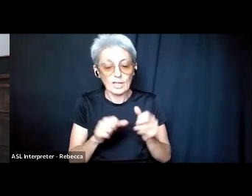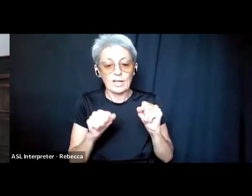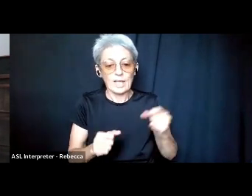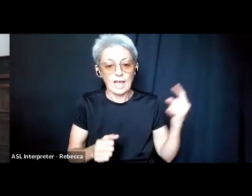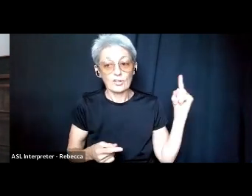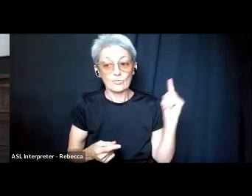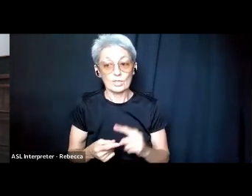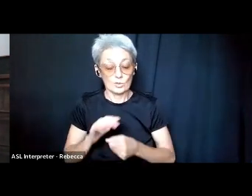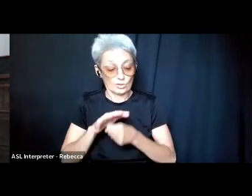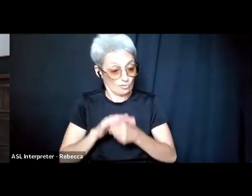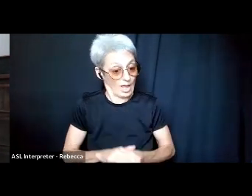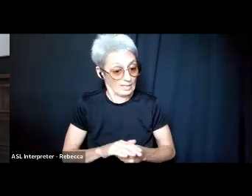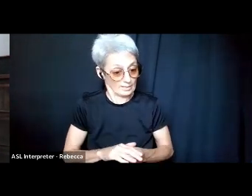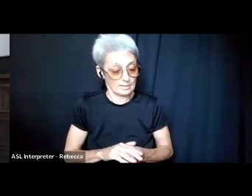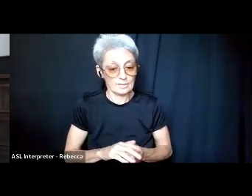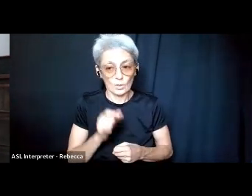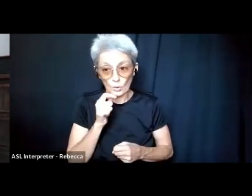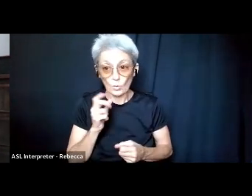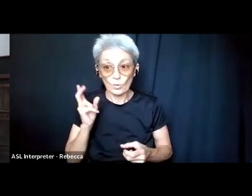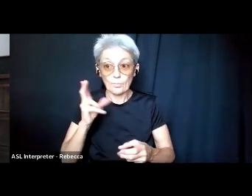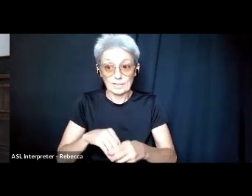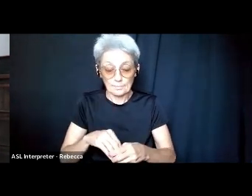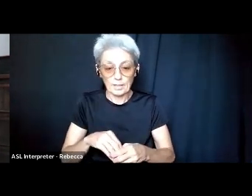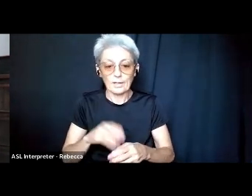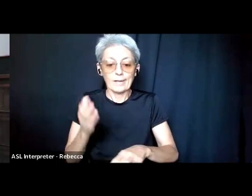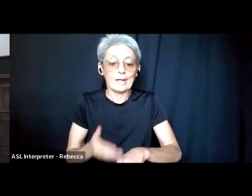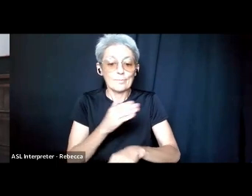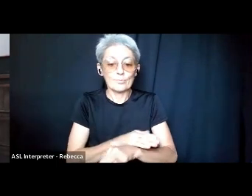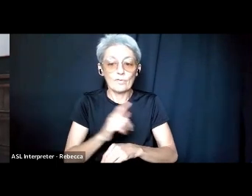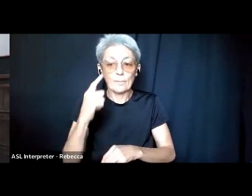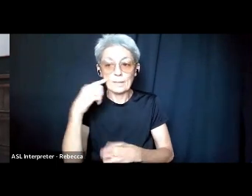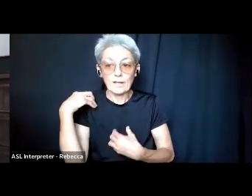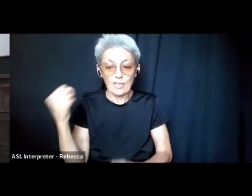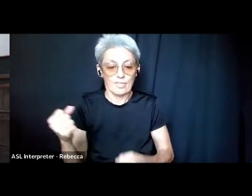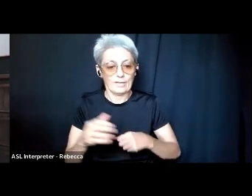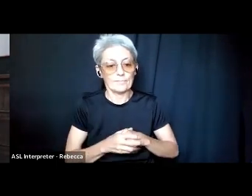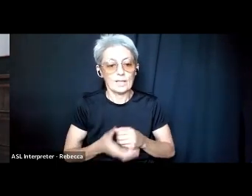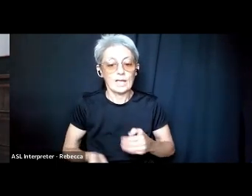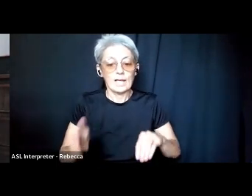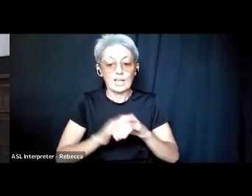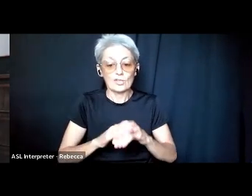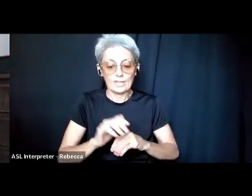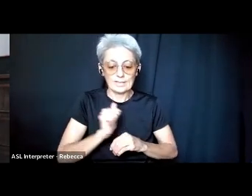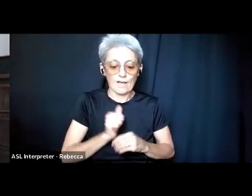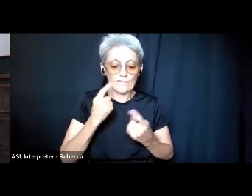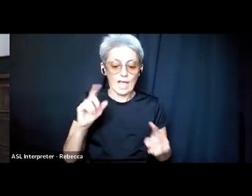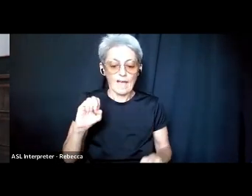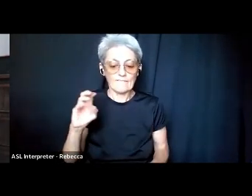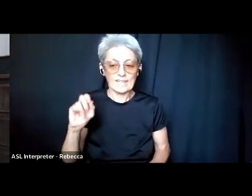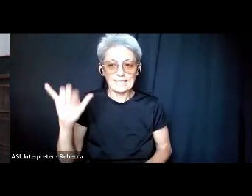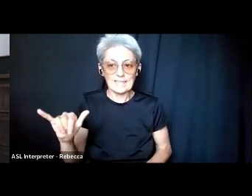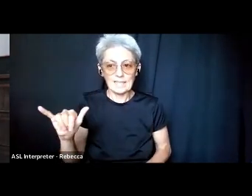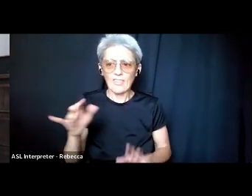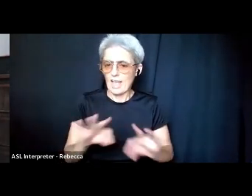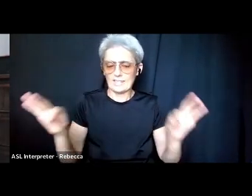stress for those who participate in it, improve mental health, increase self-efficacy. And that's an important one, because that, again, comes out of